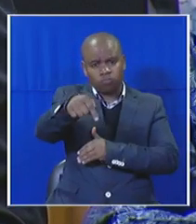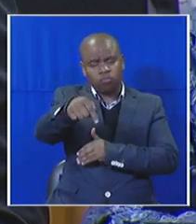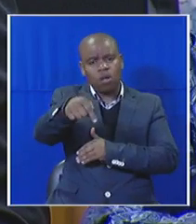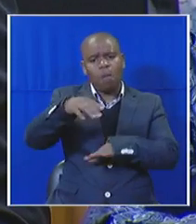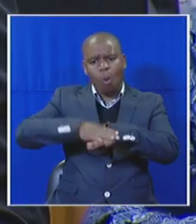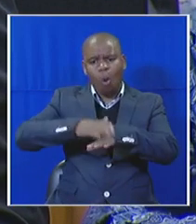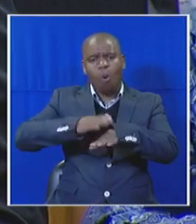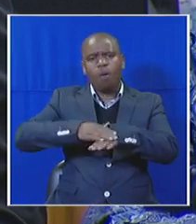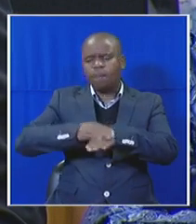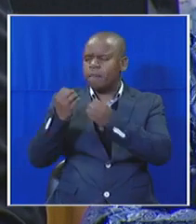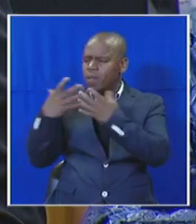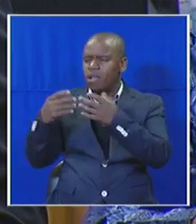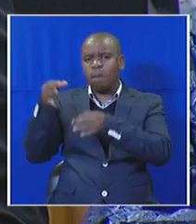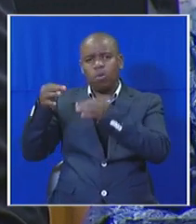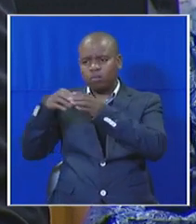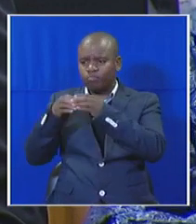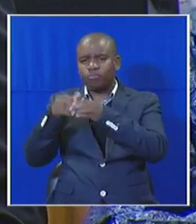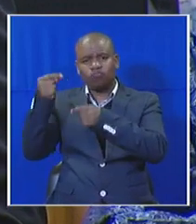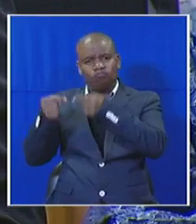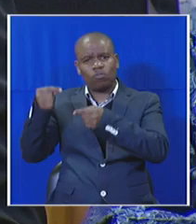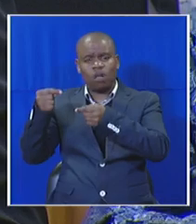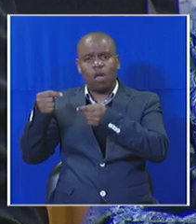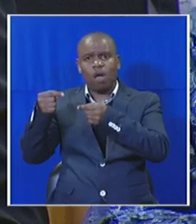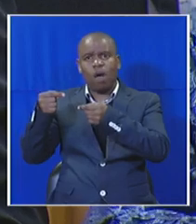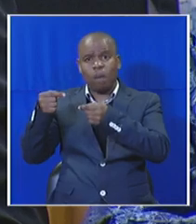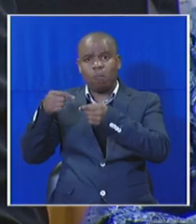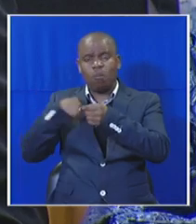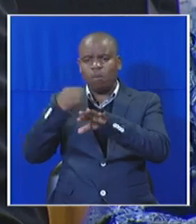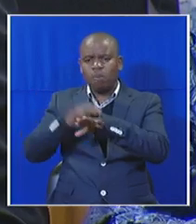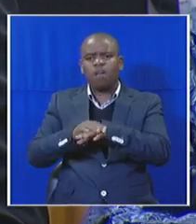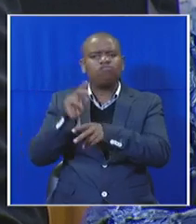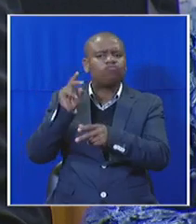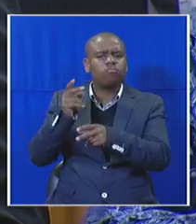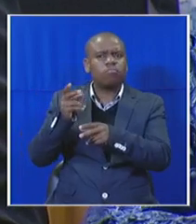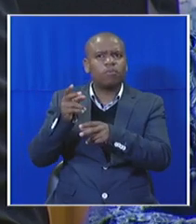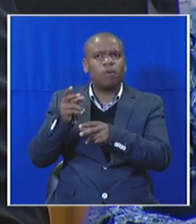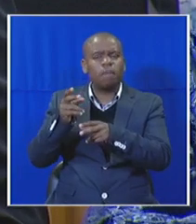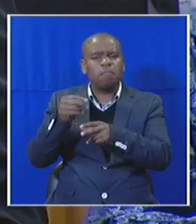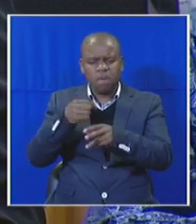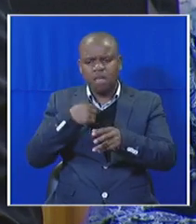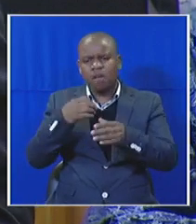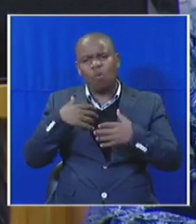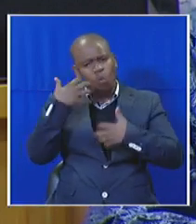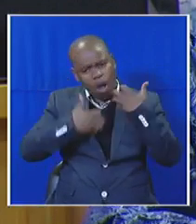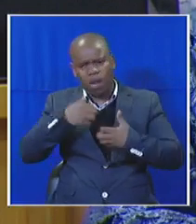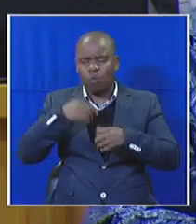opposition political parties are quite likely not to trust the outcome of the elections? Does that not concern you as a